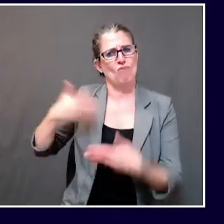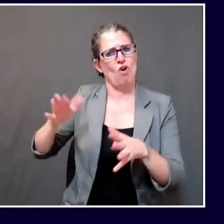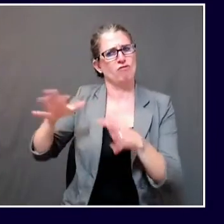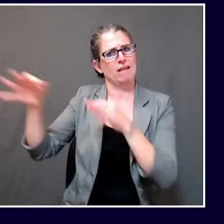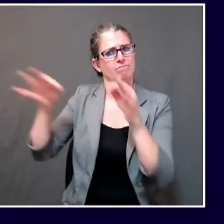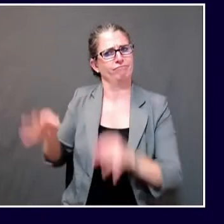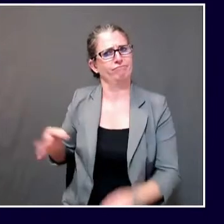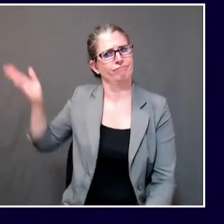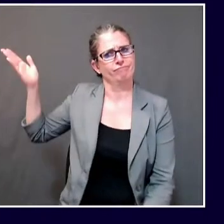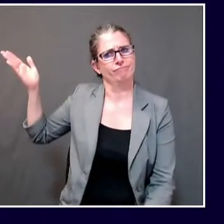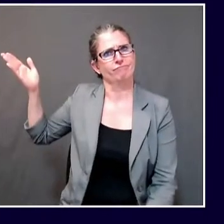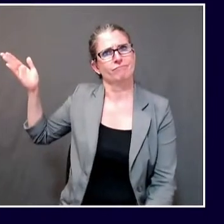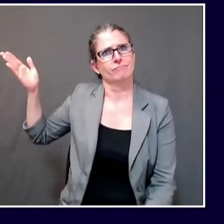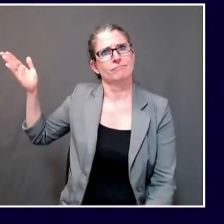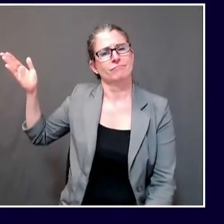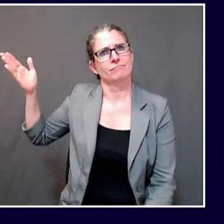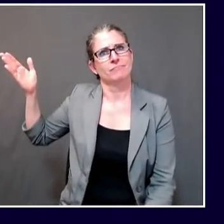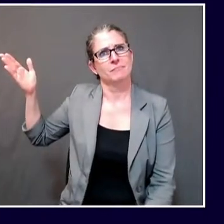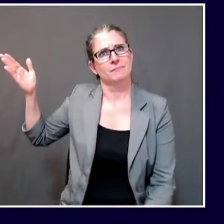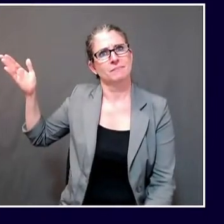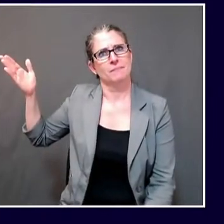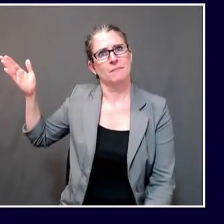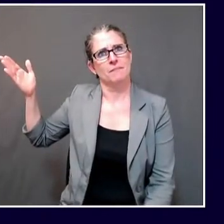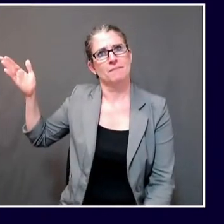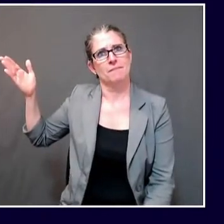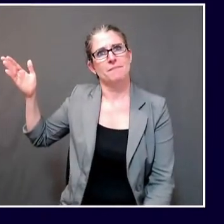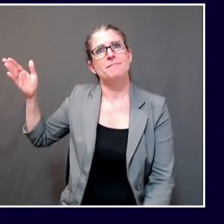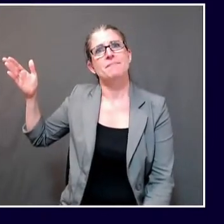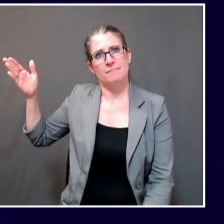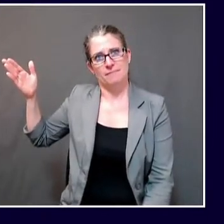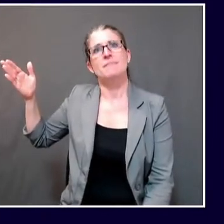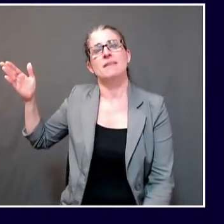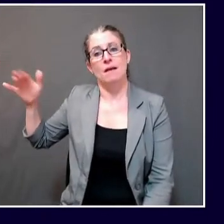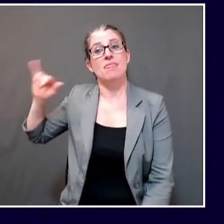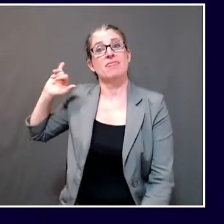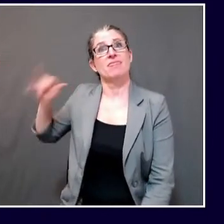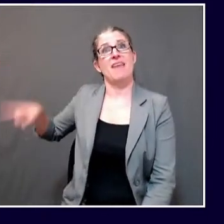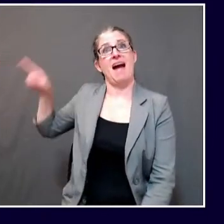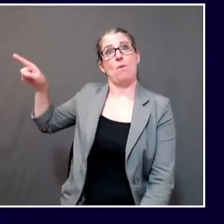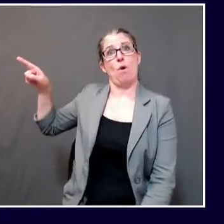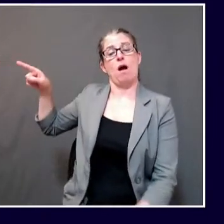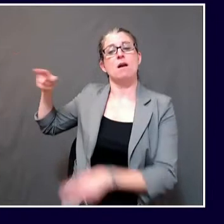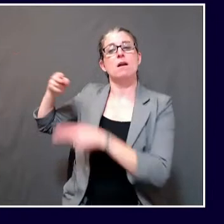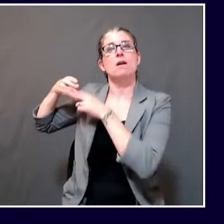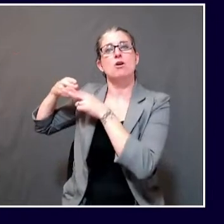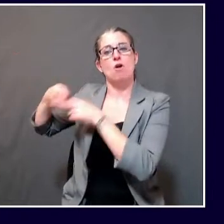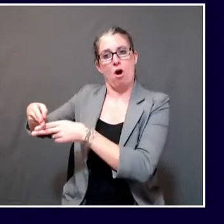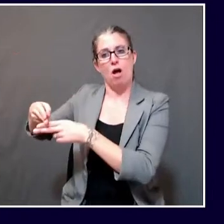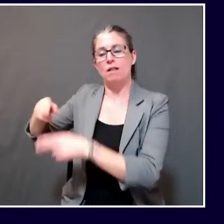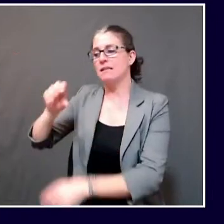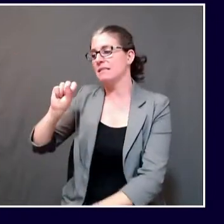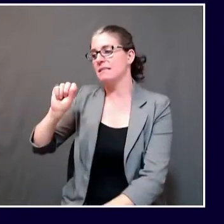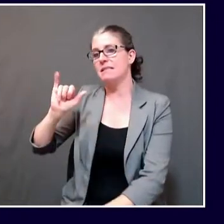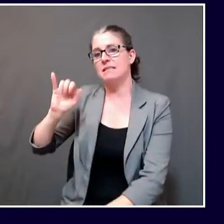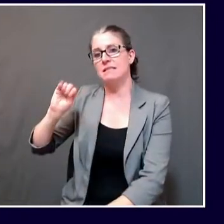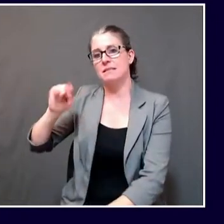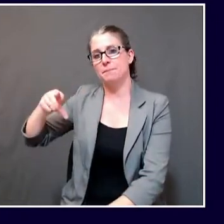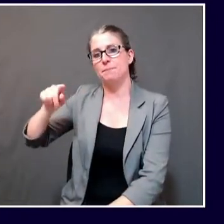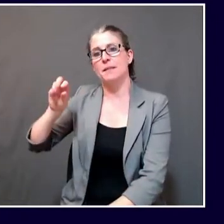And that's what's called the symptom pathway. Now, you raised questions about the Regeneron and the potential for an